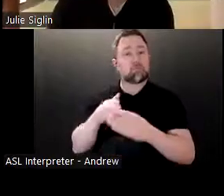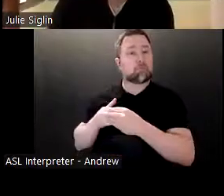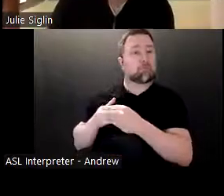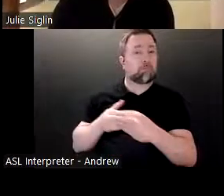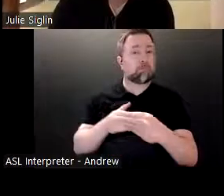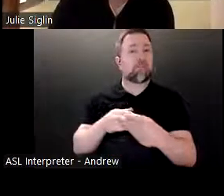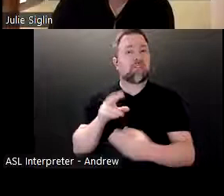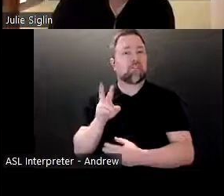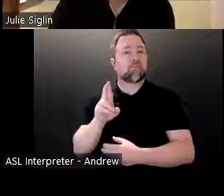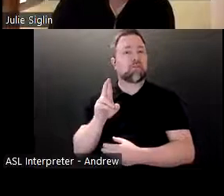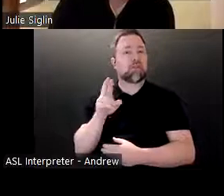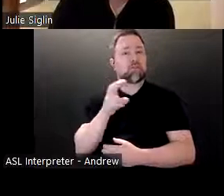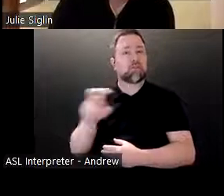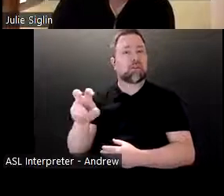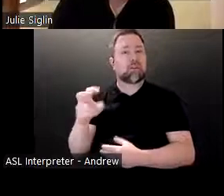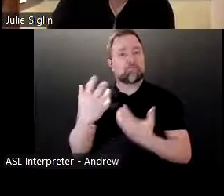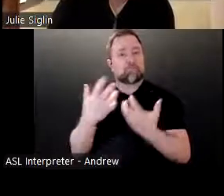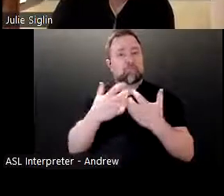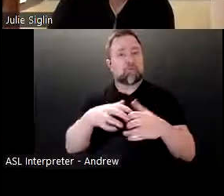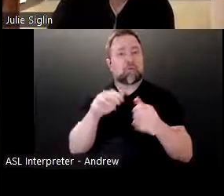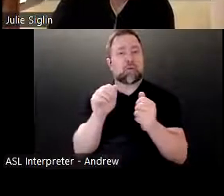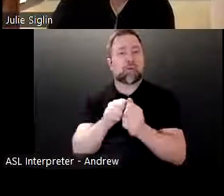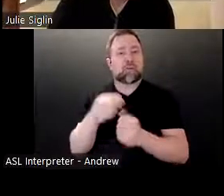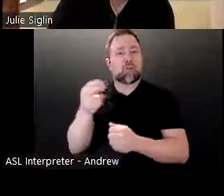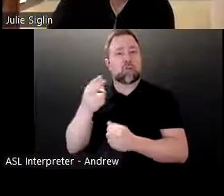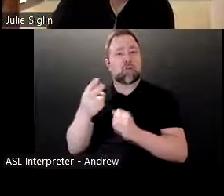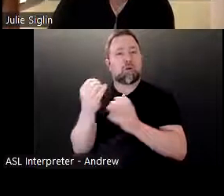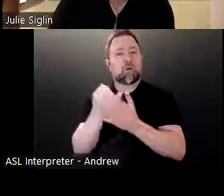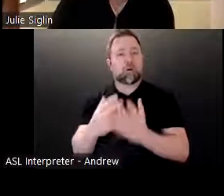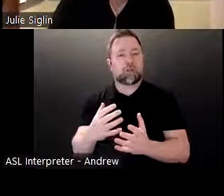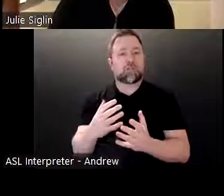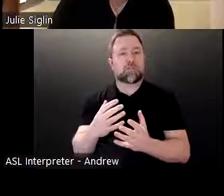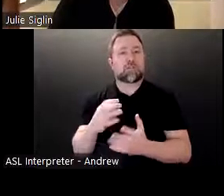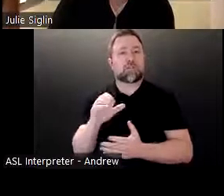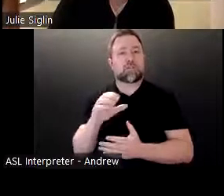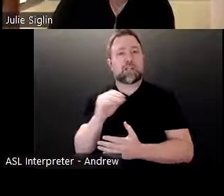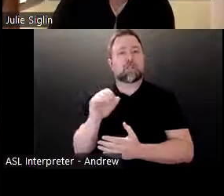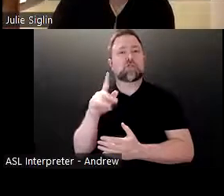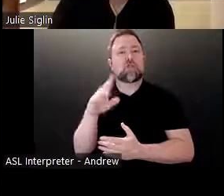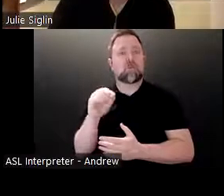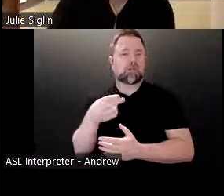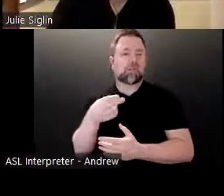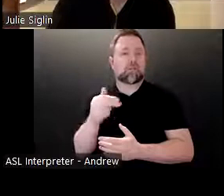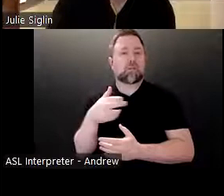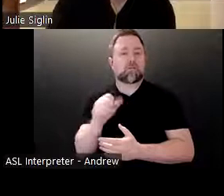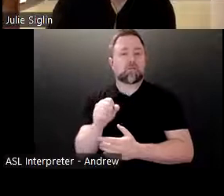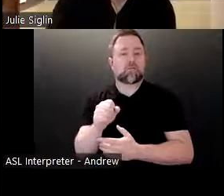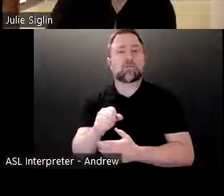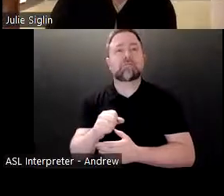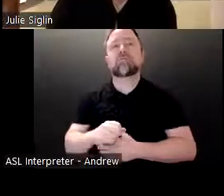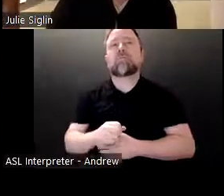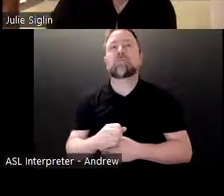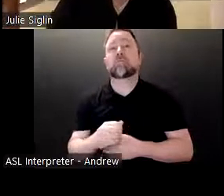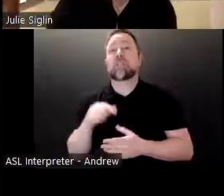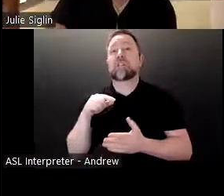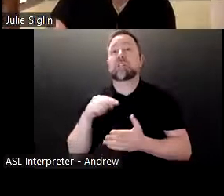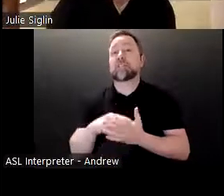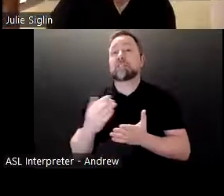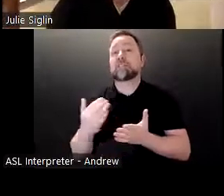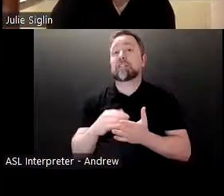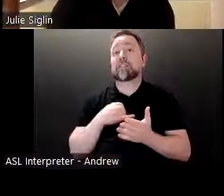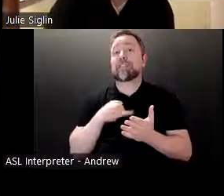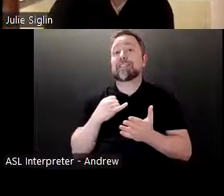road trip in collaboration with Historic Artists Homes and Studios. I'm excited to have us begin this year's series with an